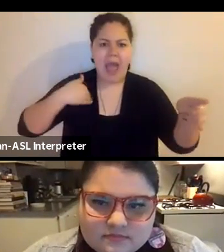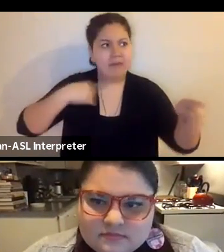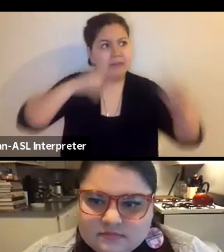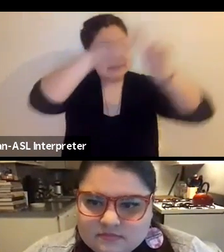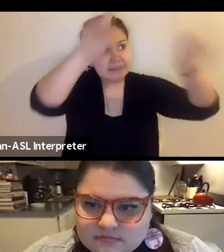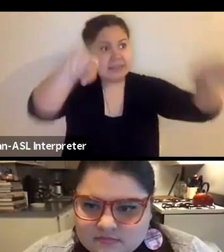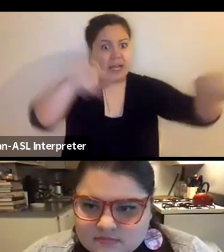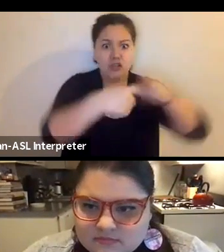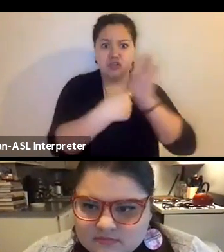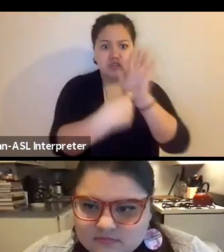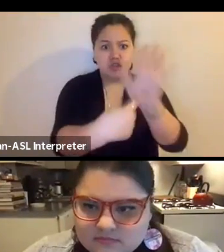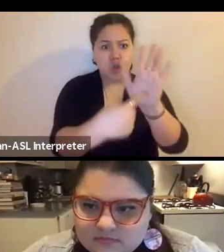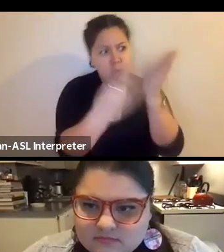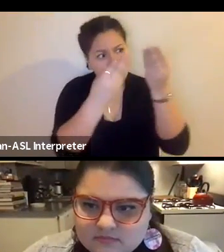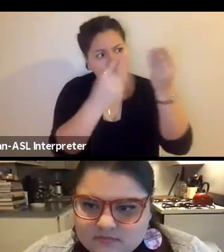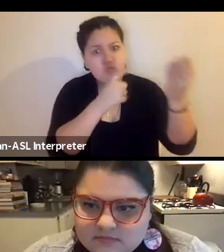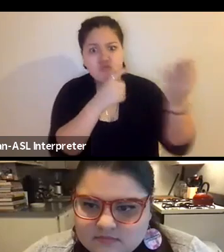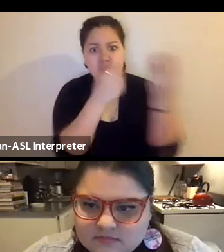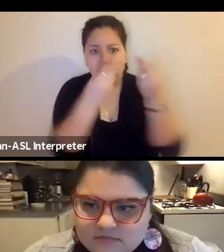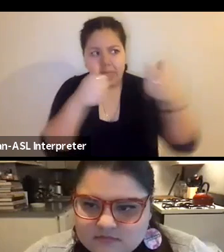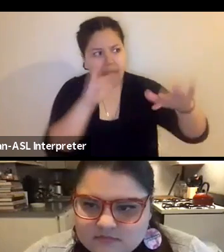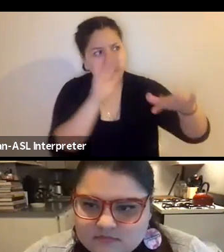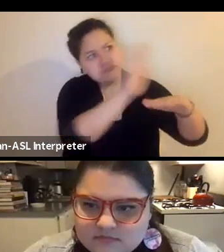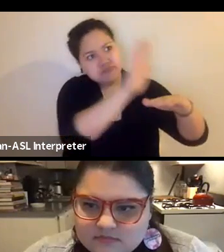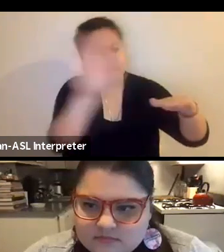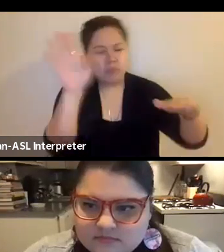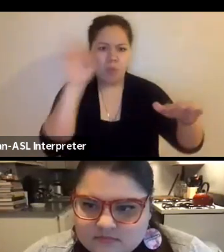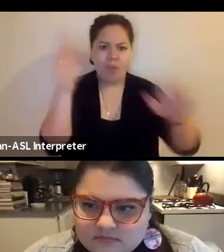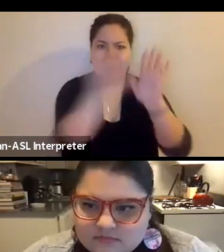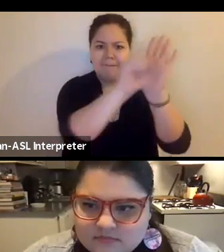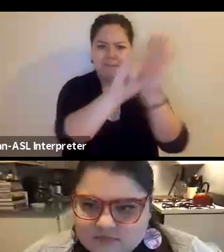literally just like a cool sign with information on it.